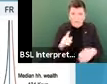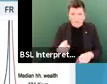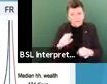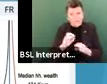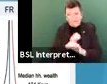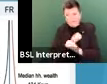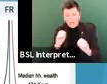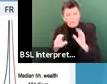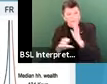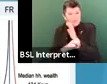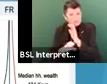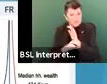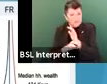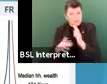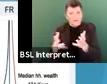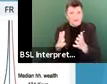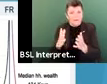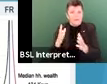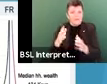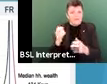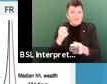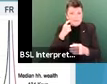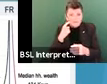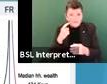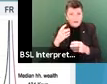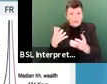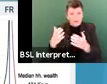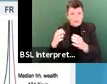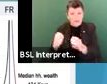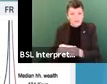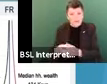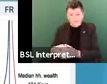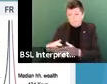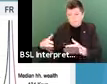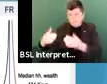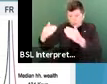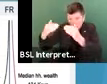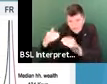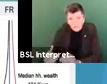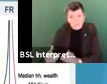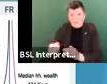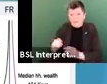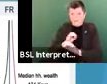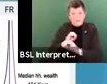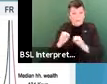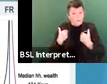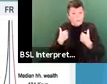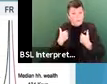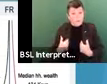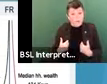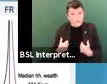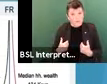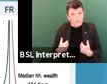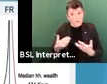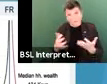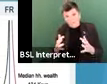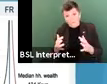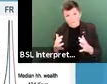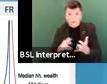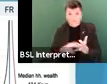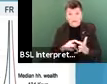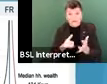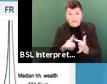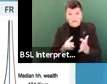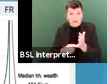have simply a mass of people with virtually no wealth or sometimes net debt, negative